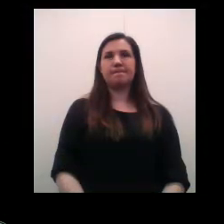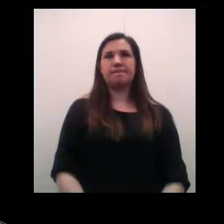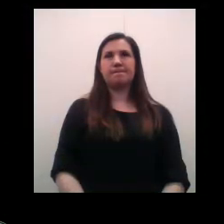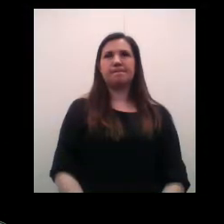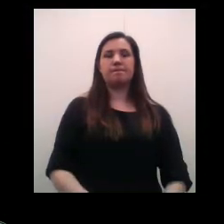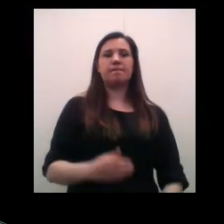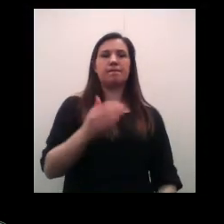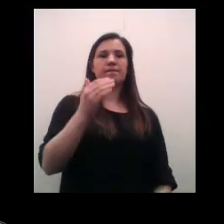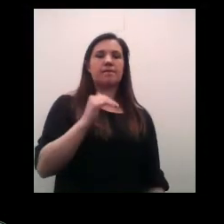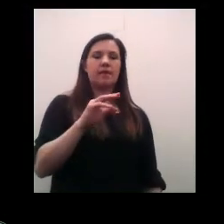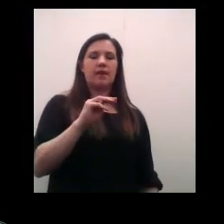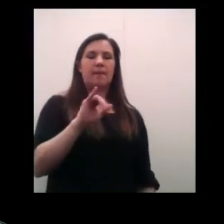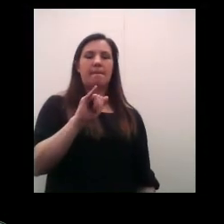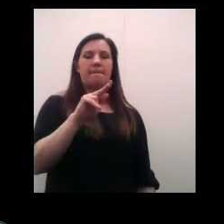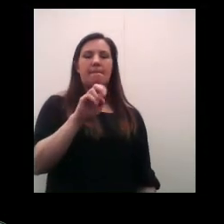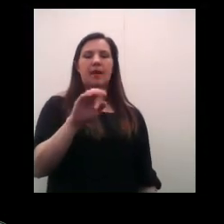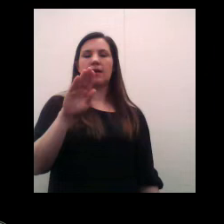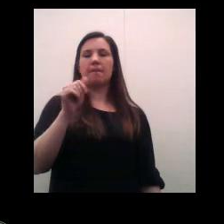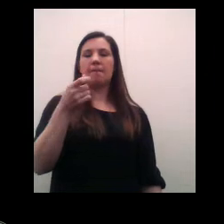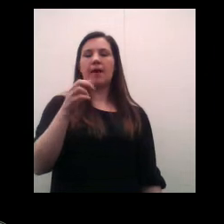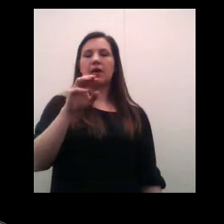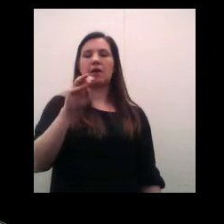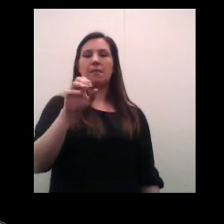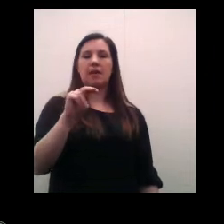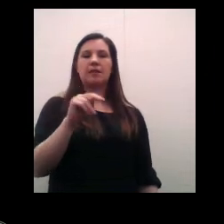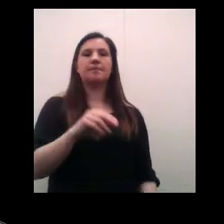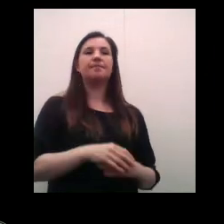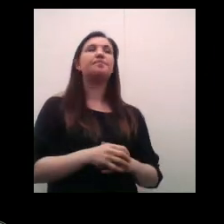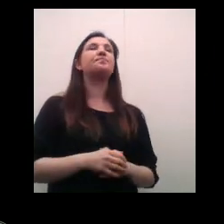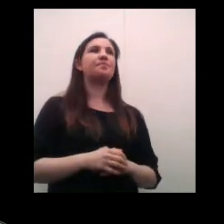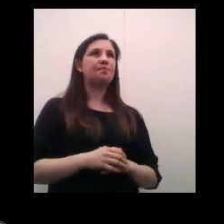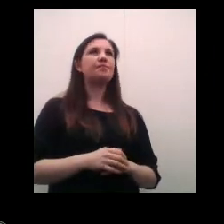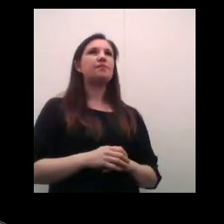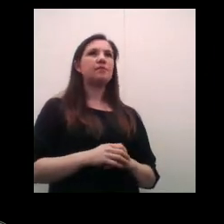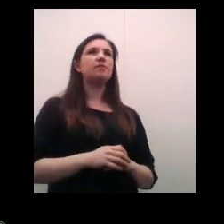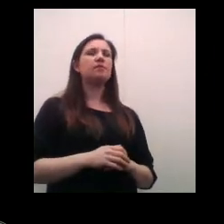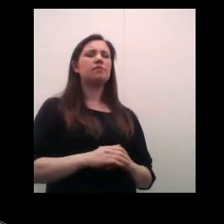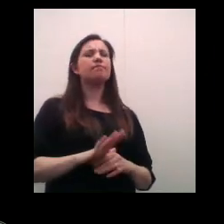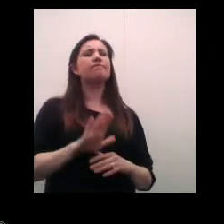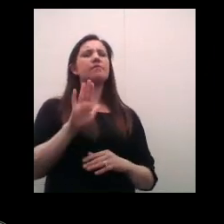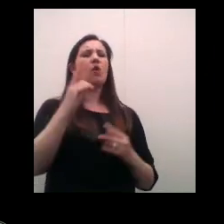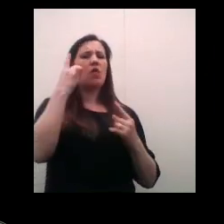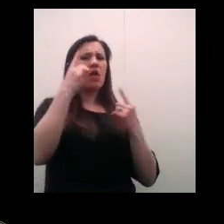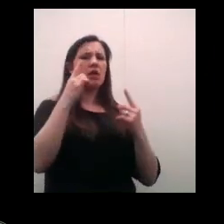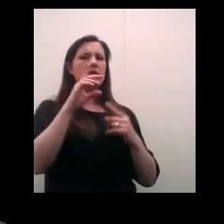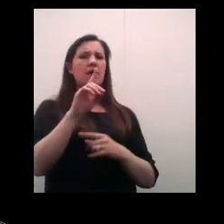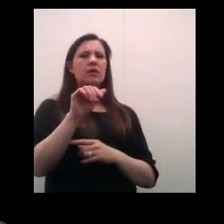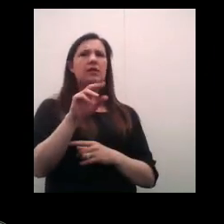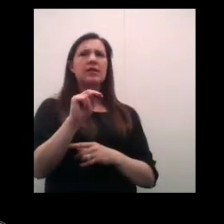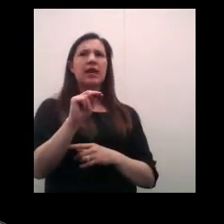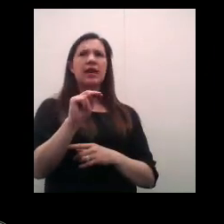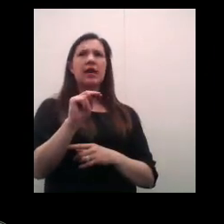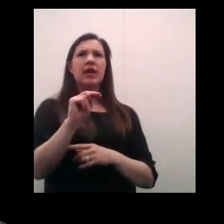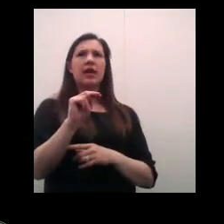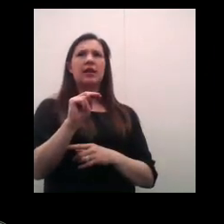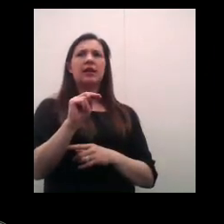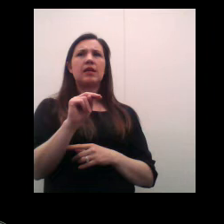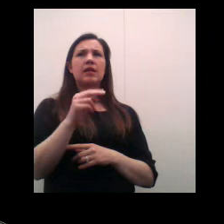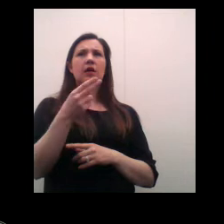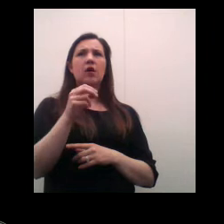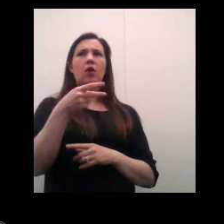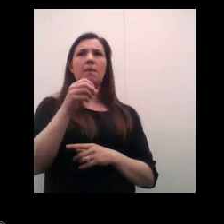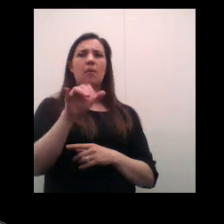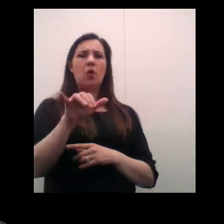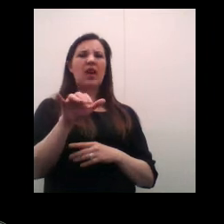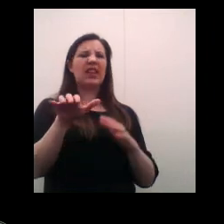think Mike Baggerman is next. Yes. Wanted to get your thoughts on Dan Hokoy leaving ECC. What does that mean